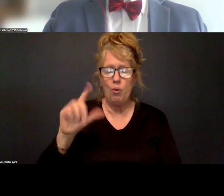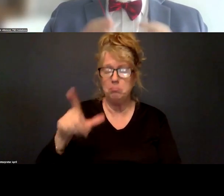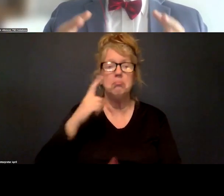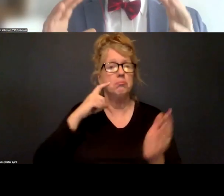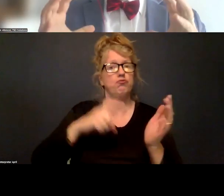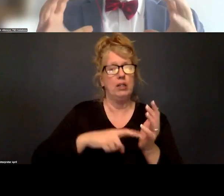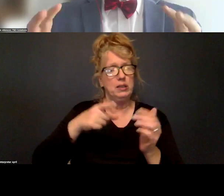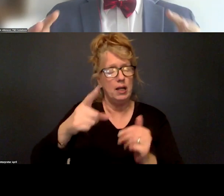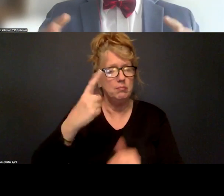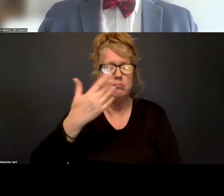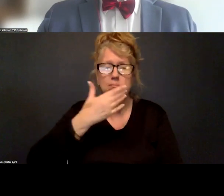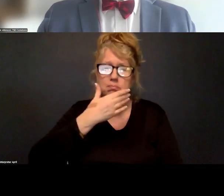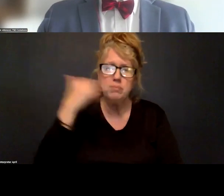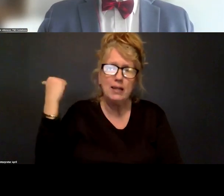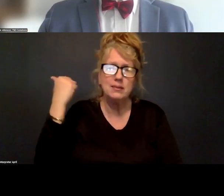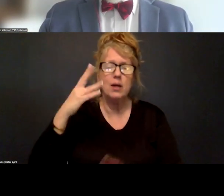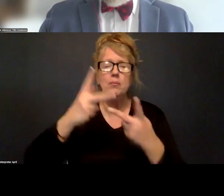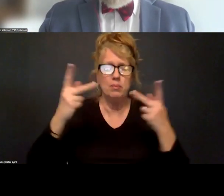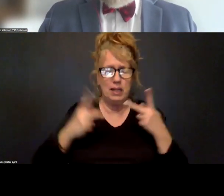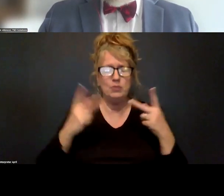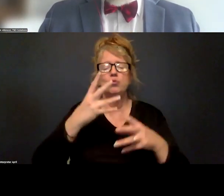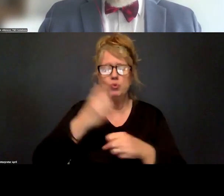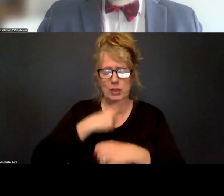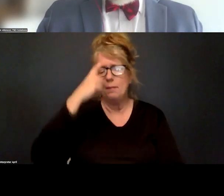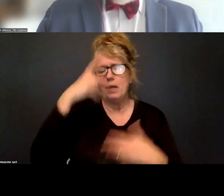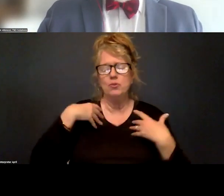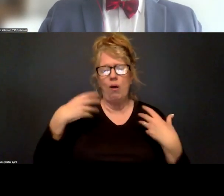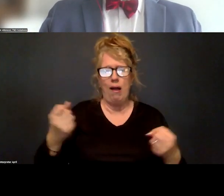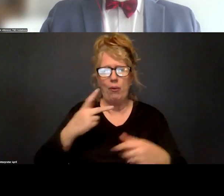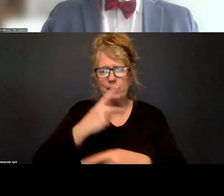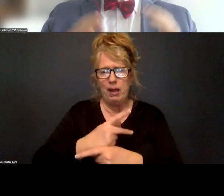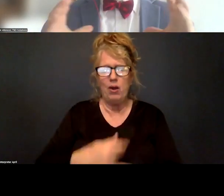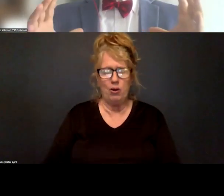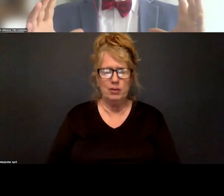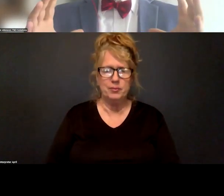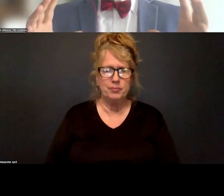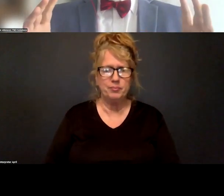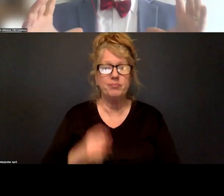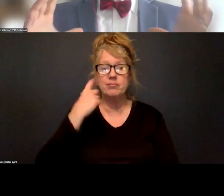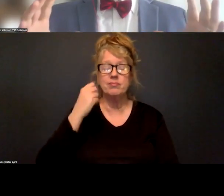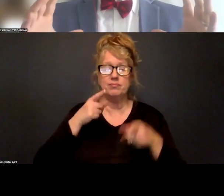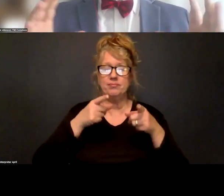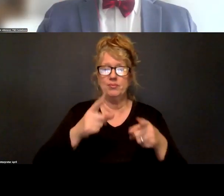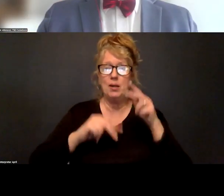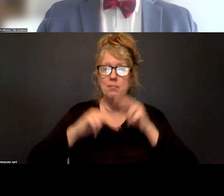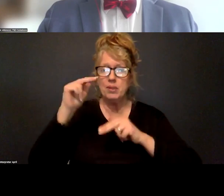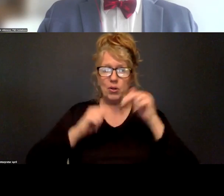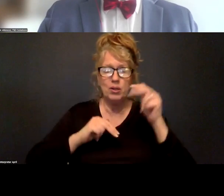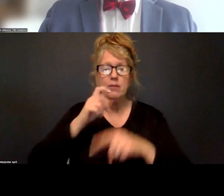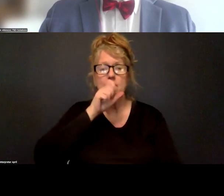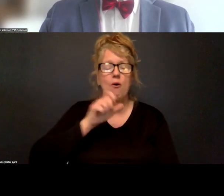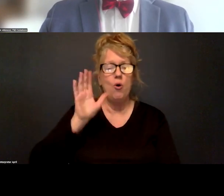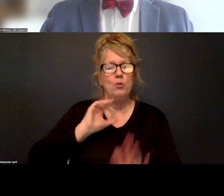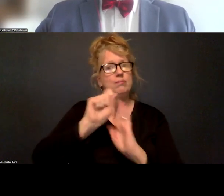the best places to receive mental health care in the world. And they have this building on their old state hospital